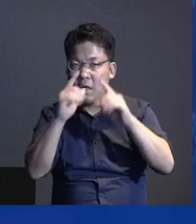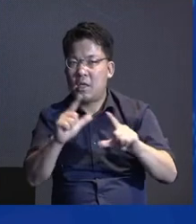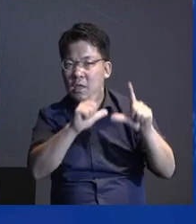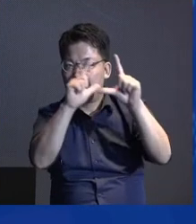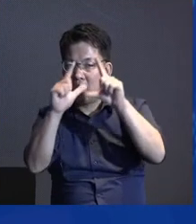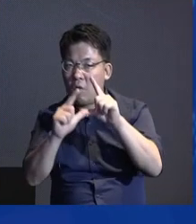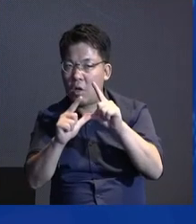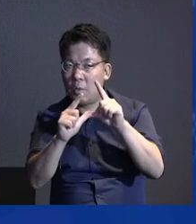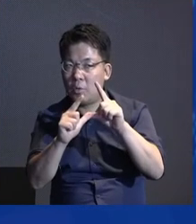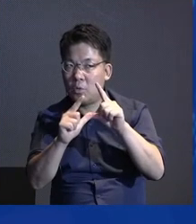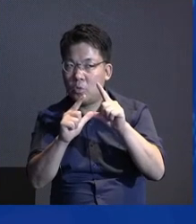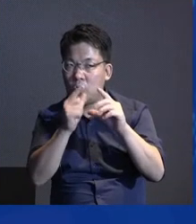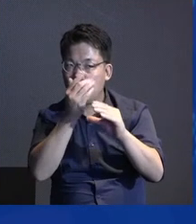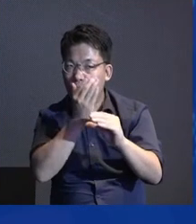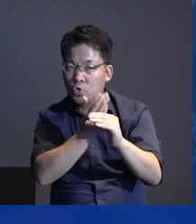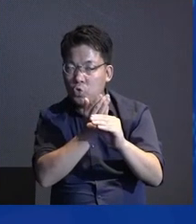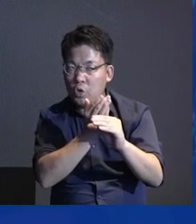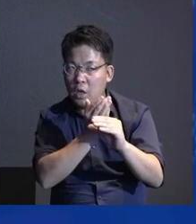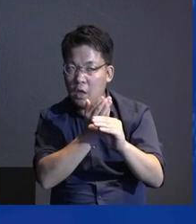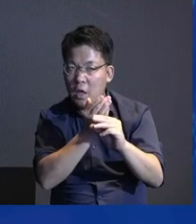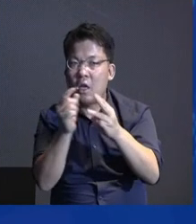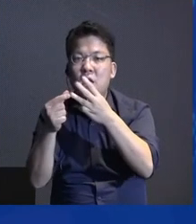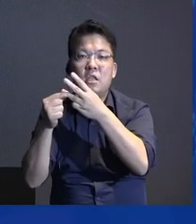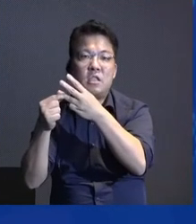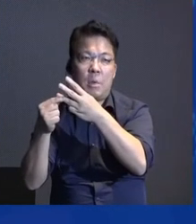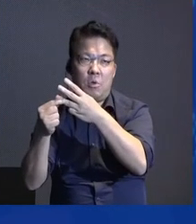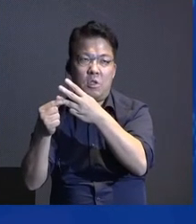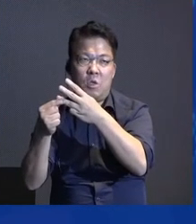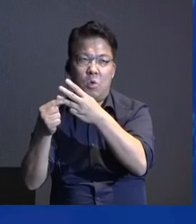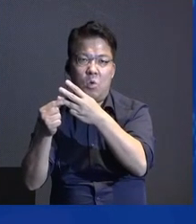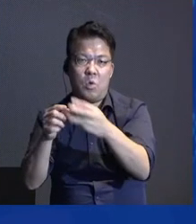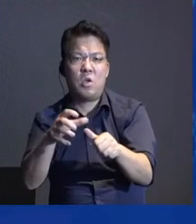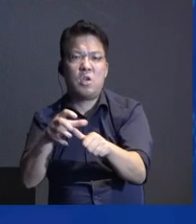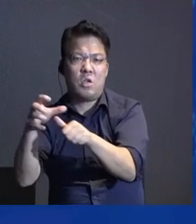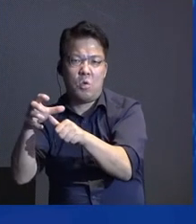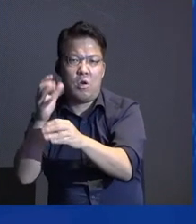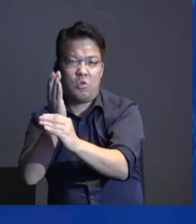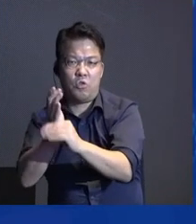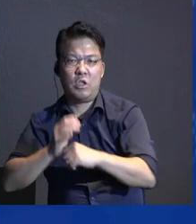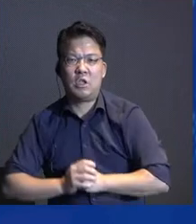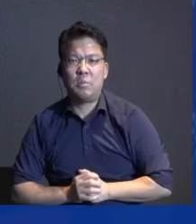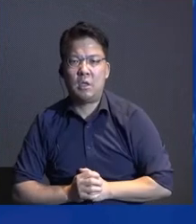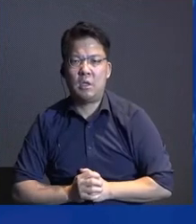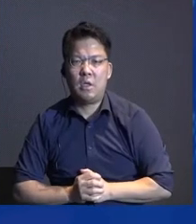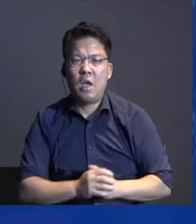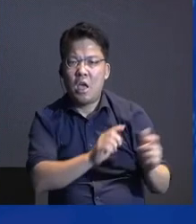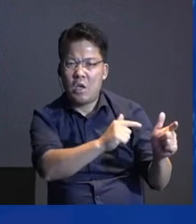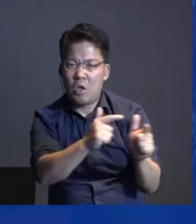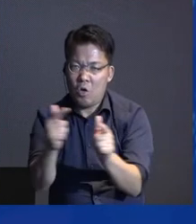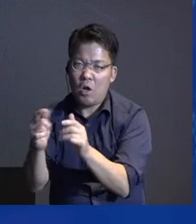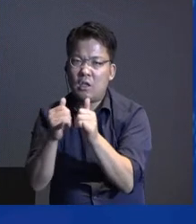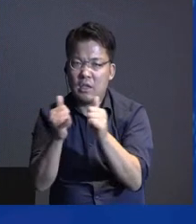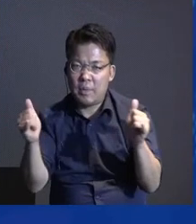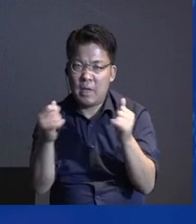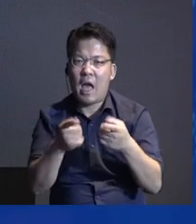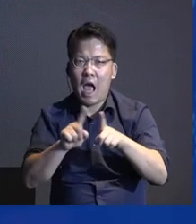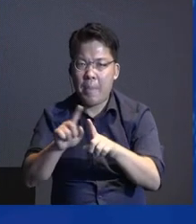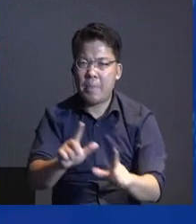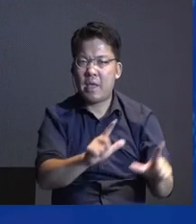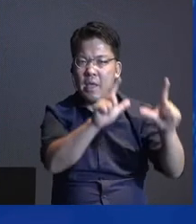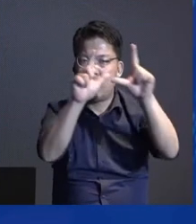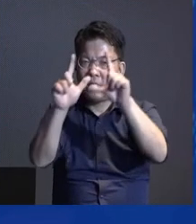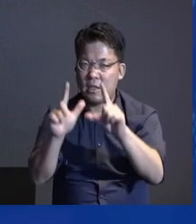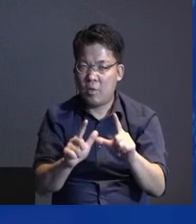the boundaries of staff, users, and local residents. This culture